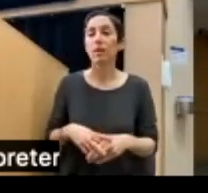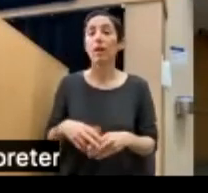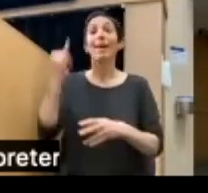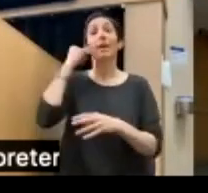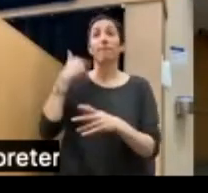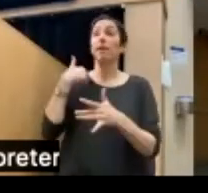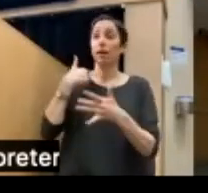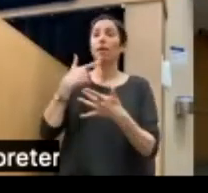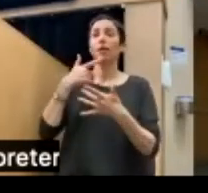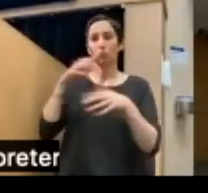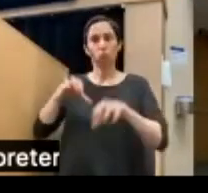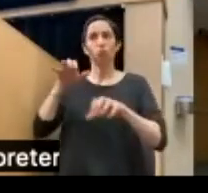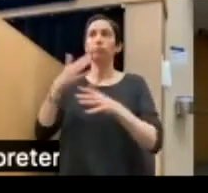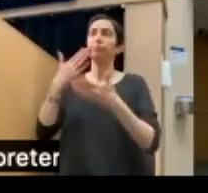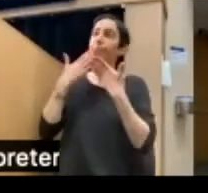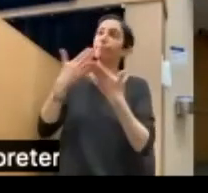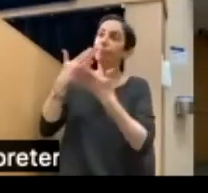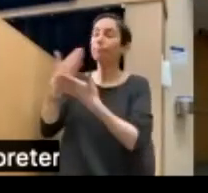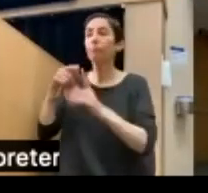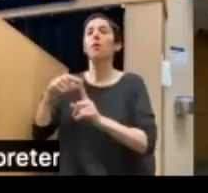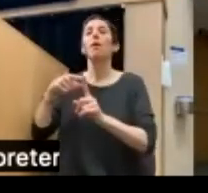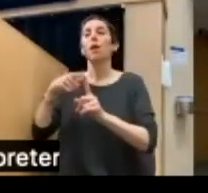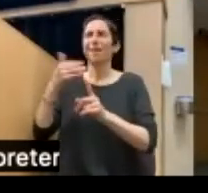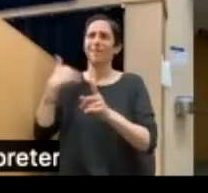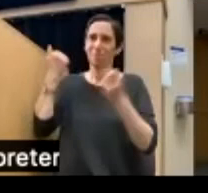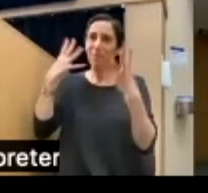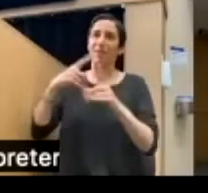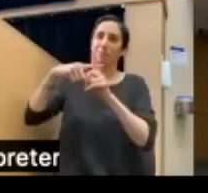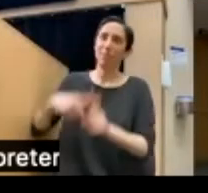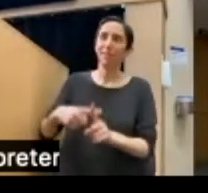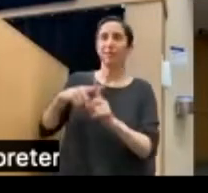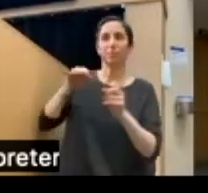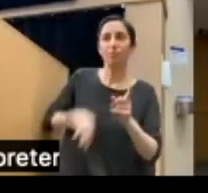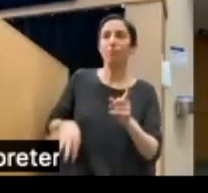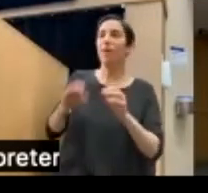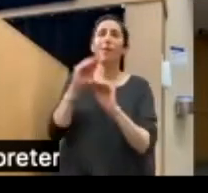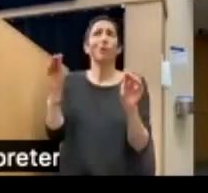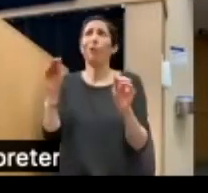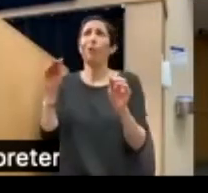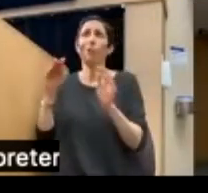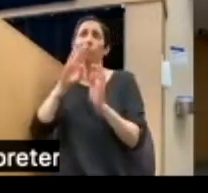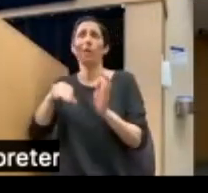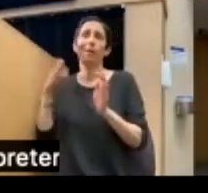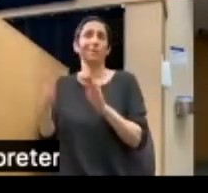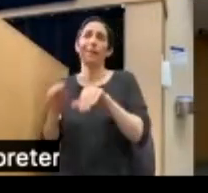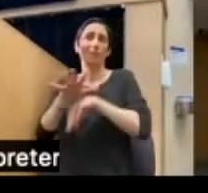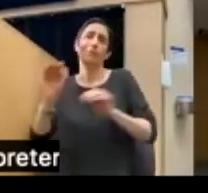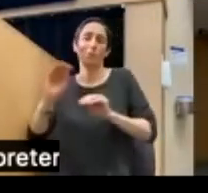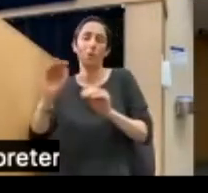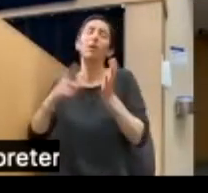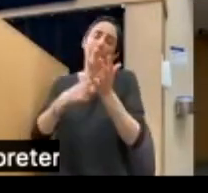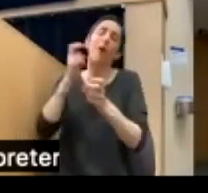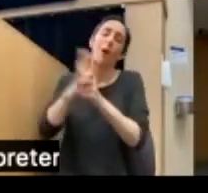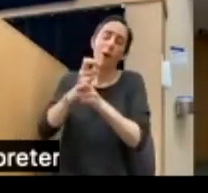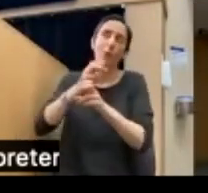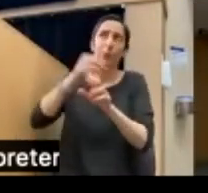list is long with like no side effects, which is amazing. And it can be hard to forget to do sometimes. So there've been studies that even